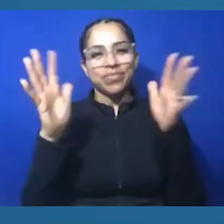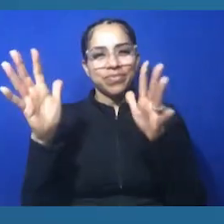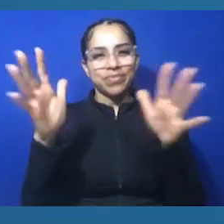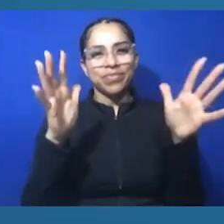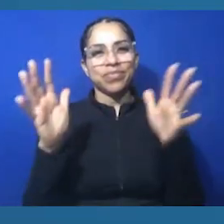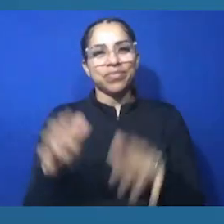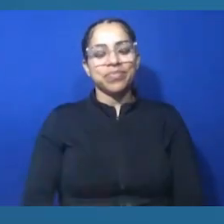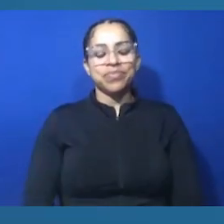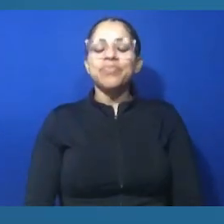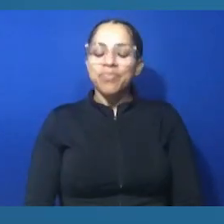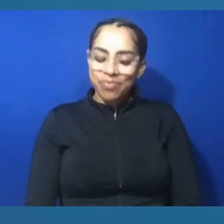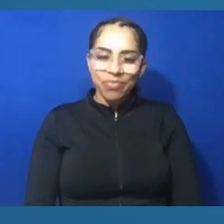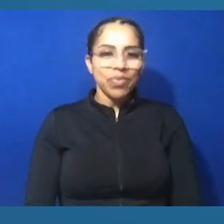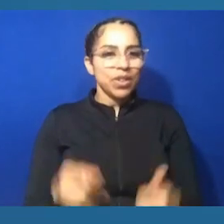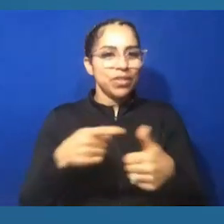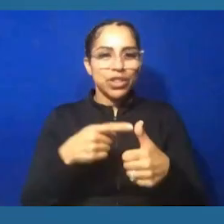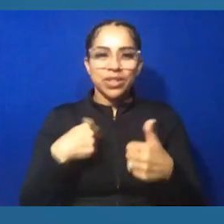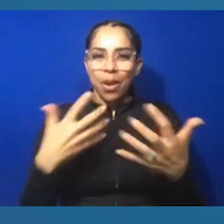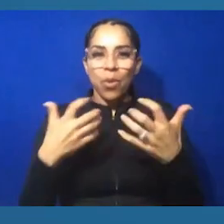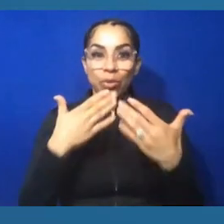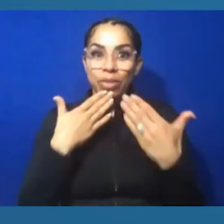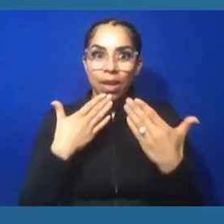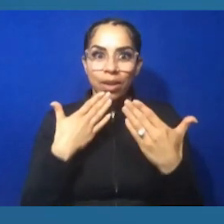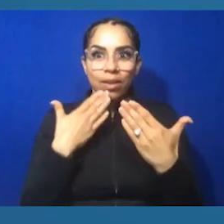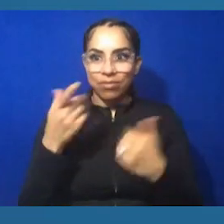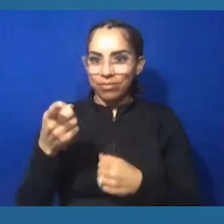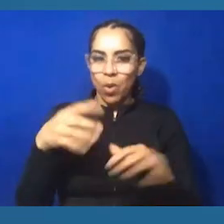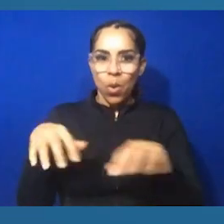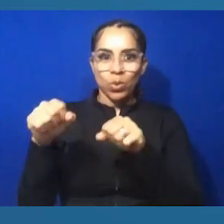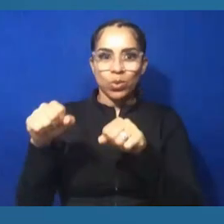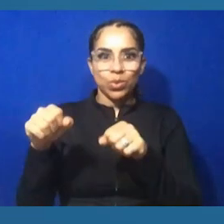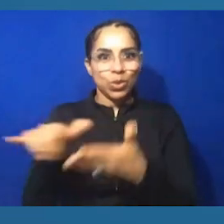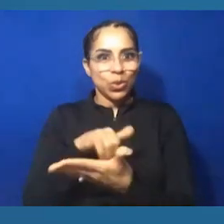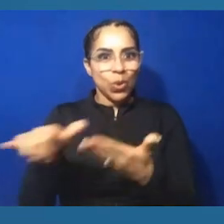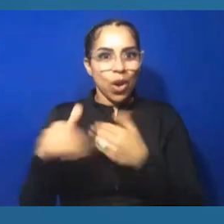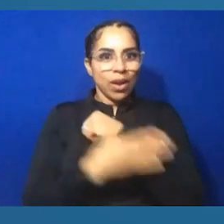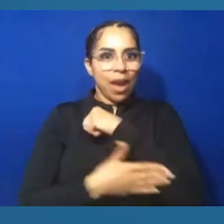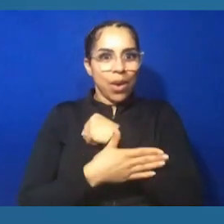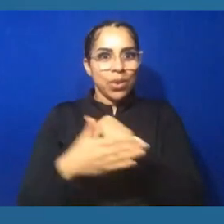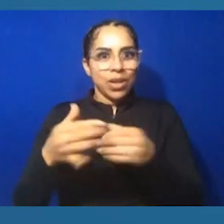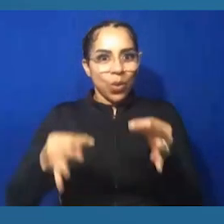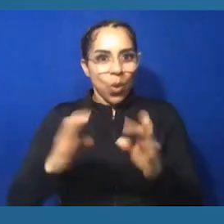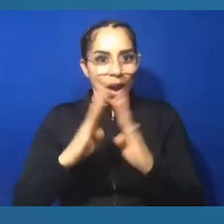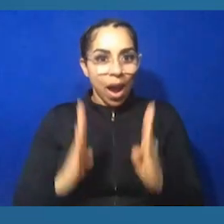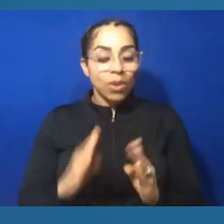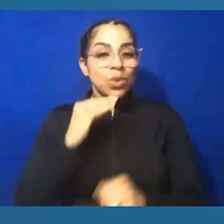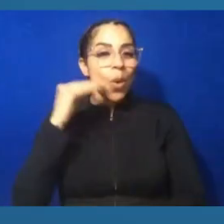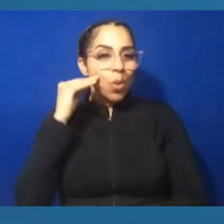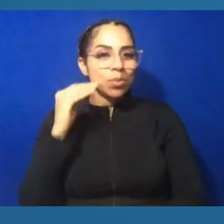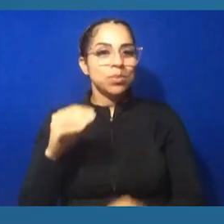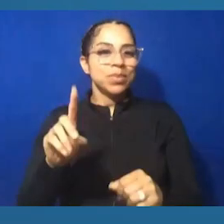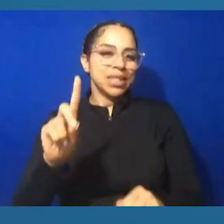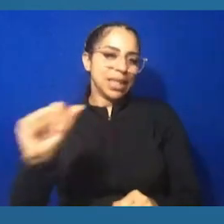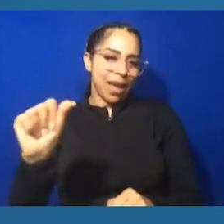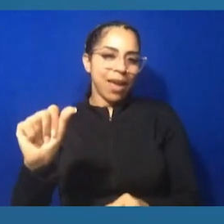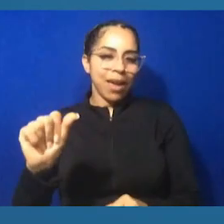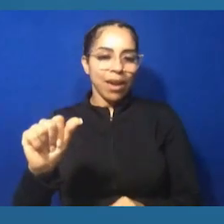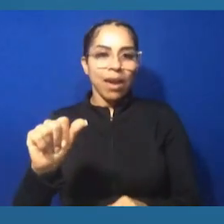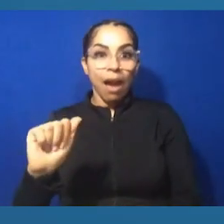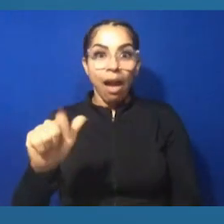I want to first of all thank our host, the New York County Courthouse, and our home district attorney, Alvin Bragg. Thank you